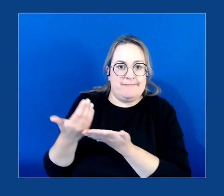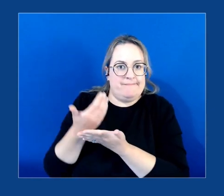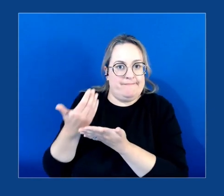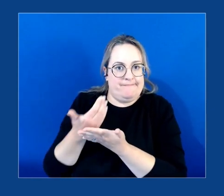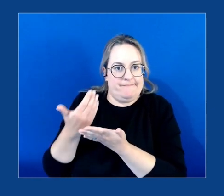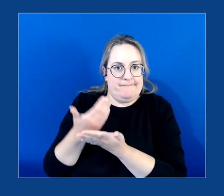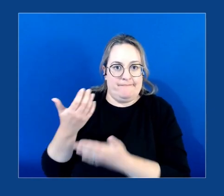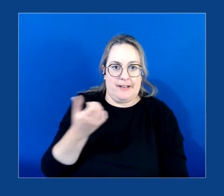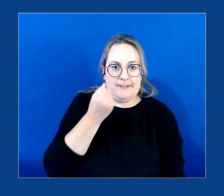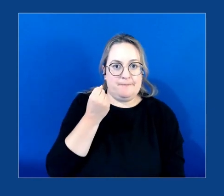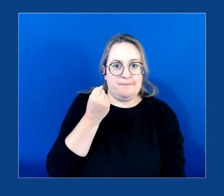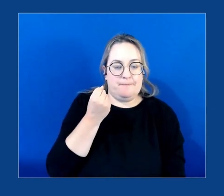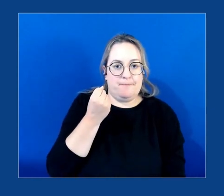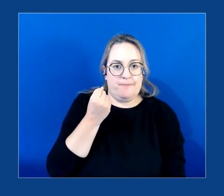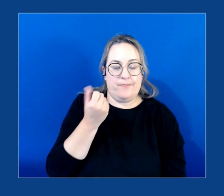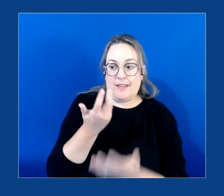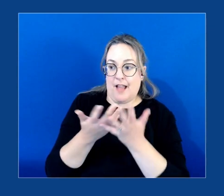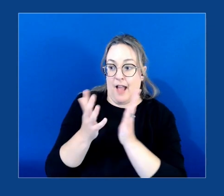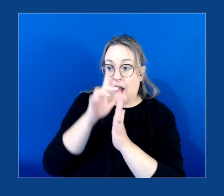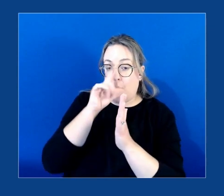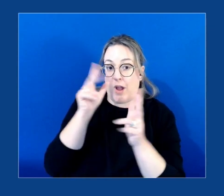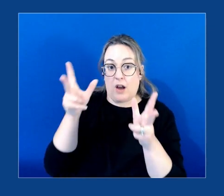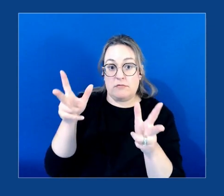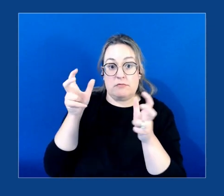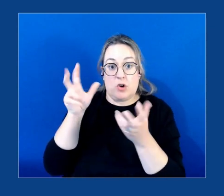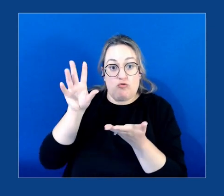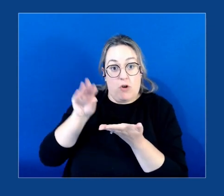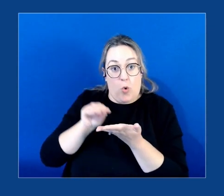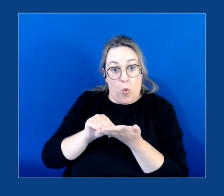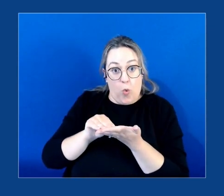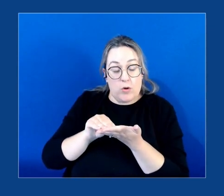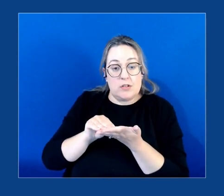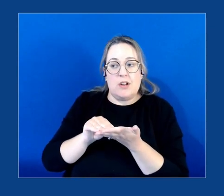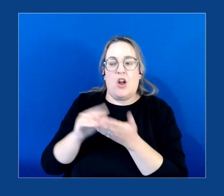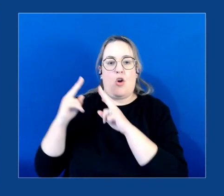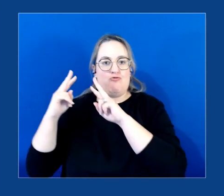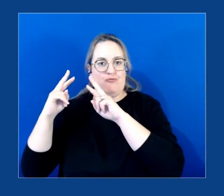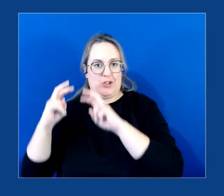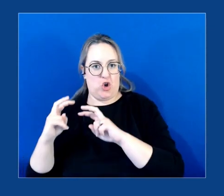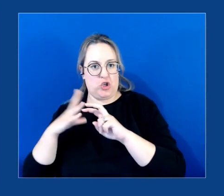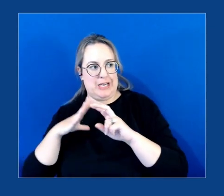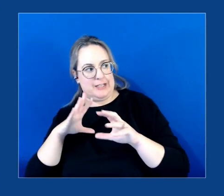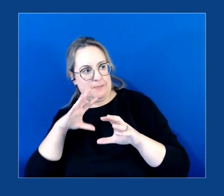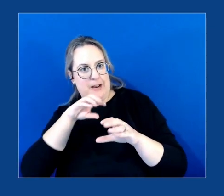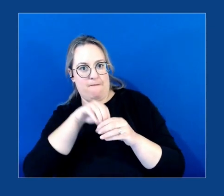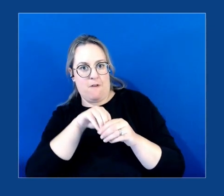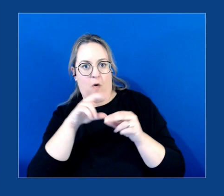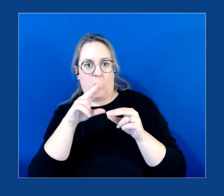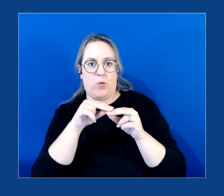of this expertise is marked by community researchers taking a larger place in research design and funding applications, and